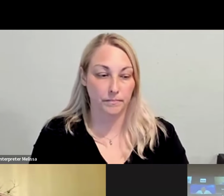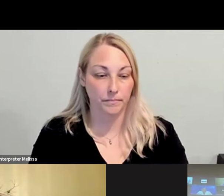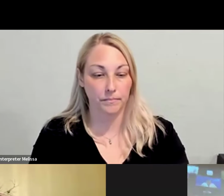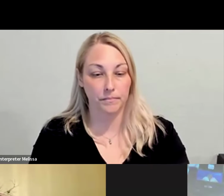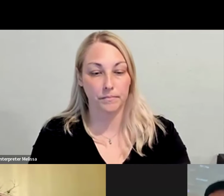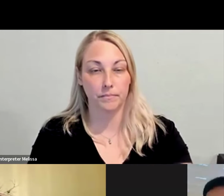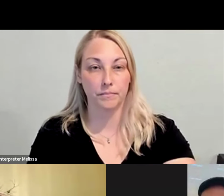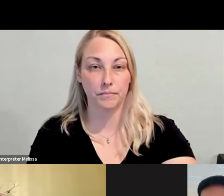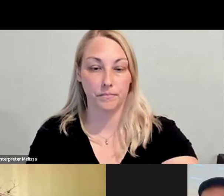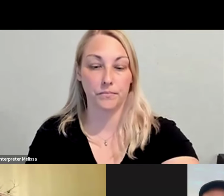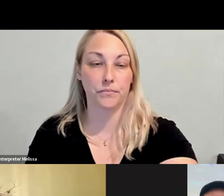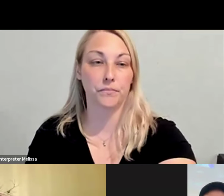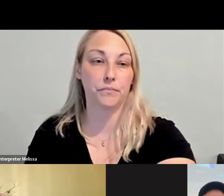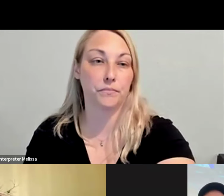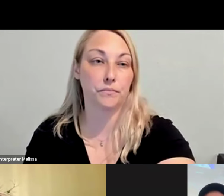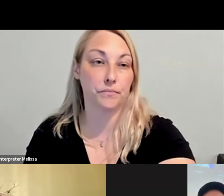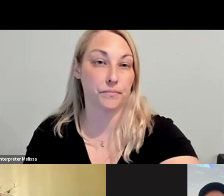Can you hear me now?